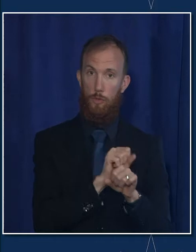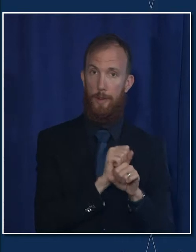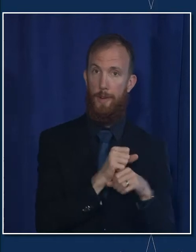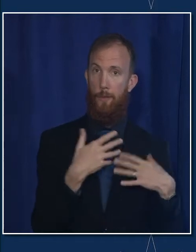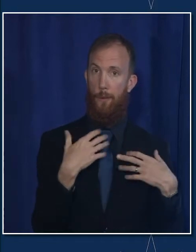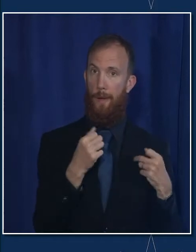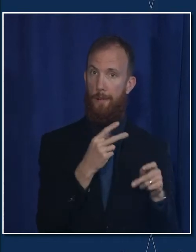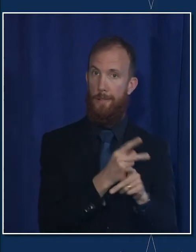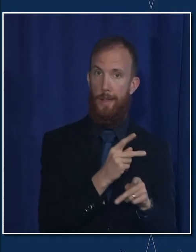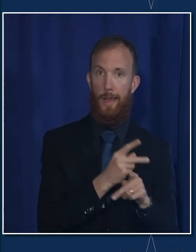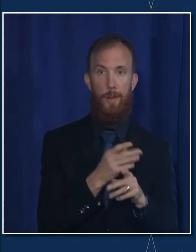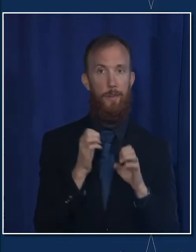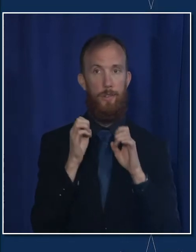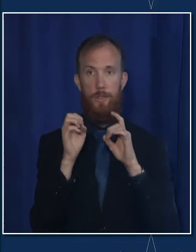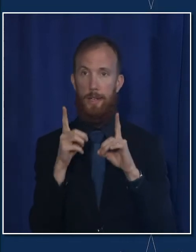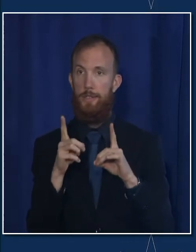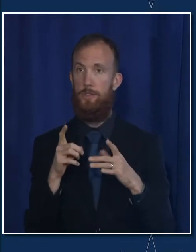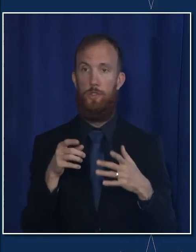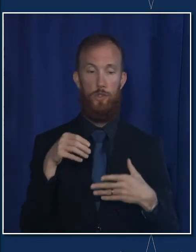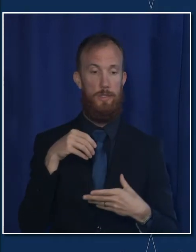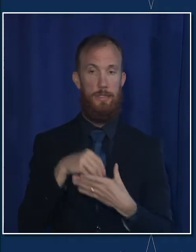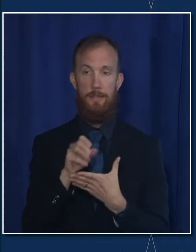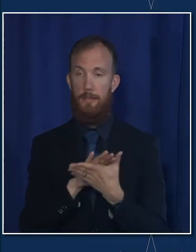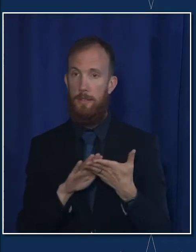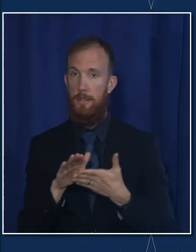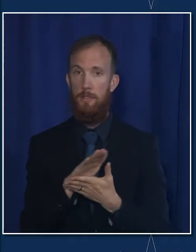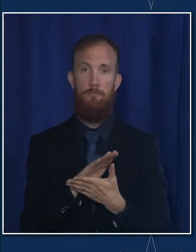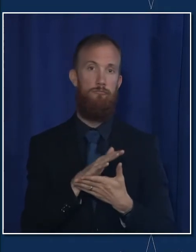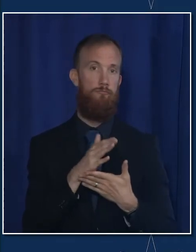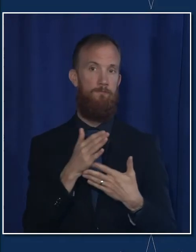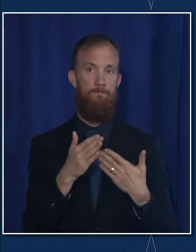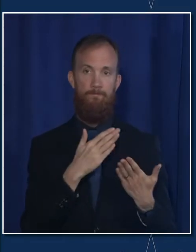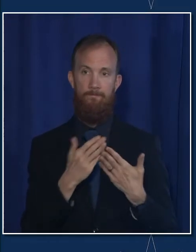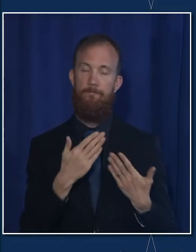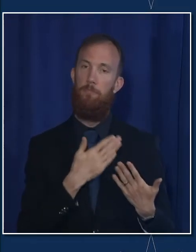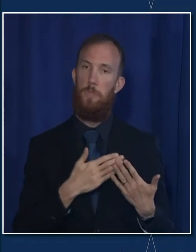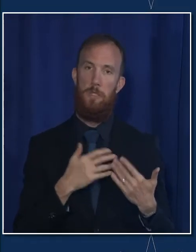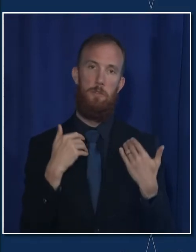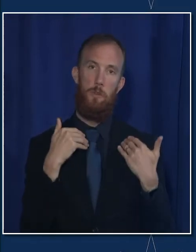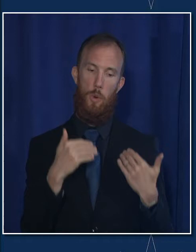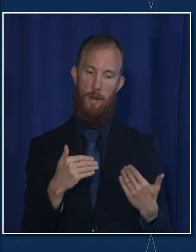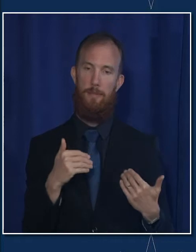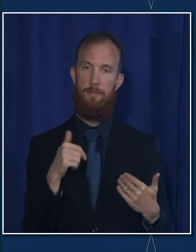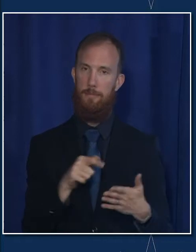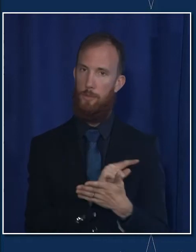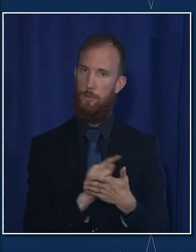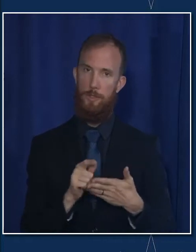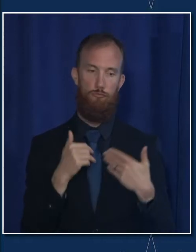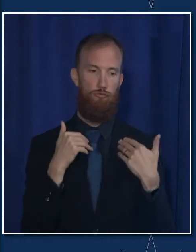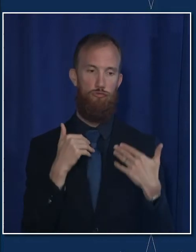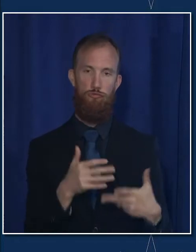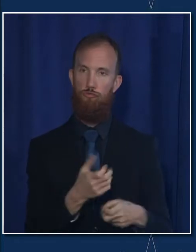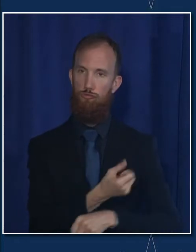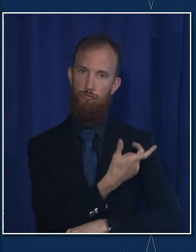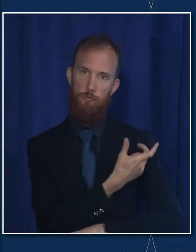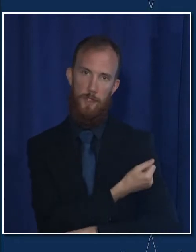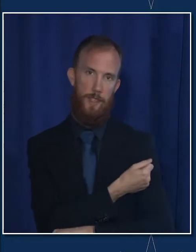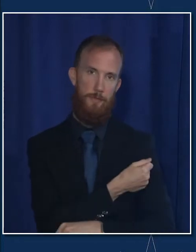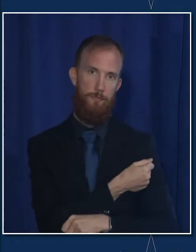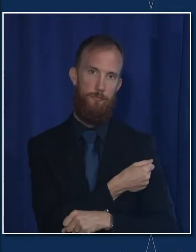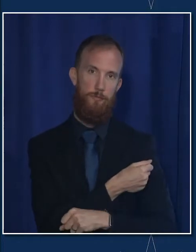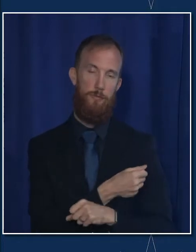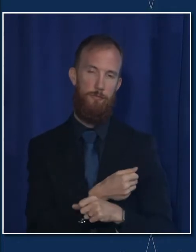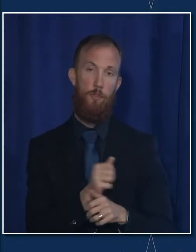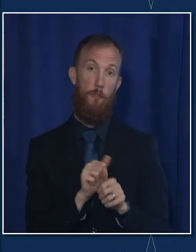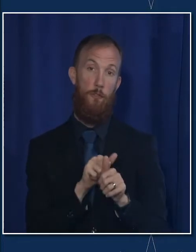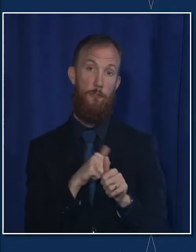education, or if you're in higher education, please take the opportunity even this week and save yourself some follow-up and trouble. I want to remind